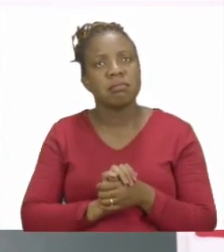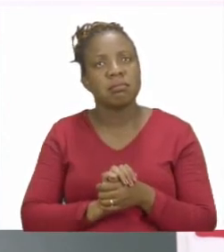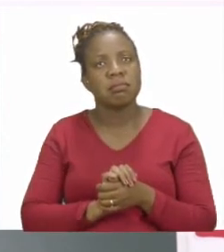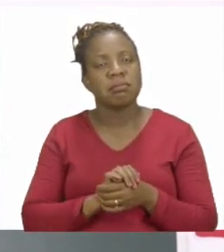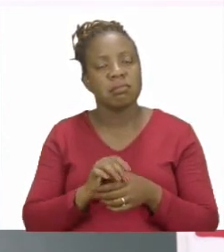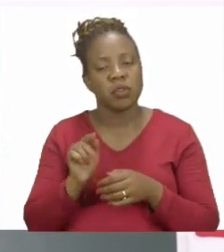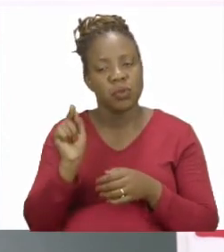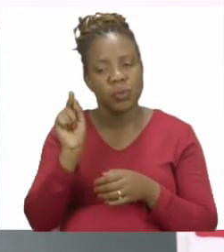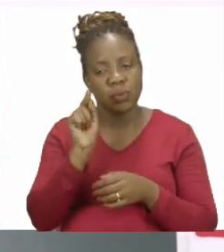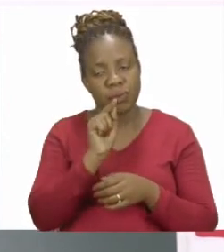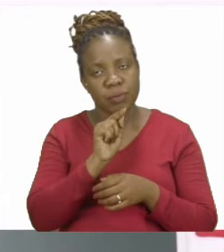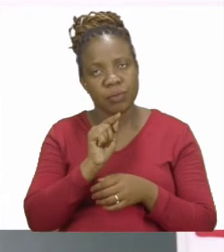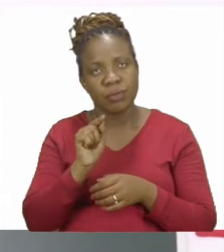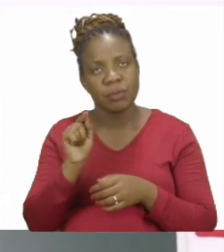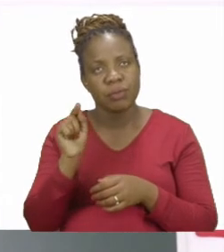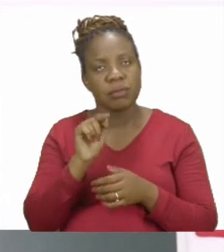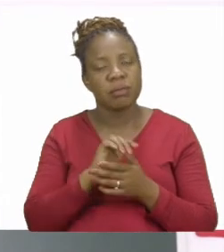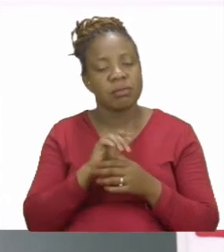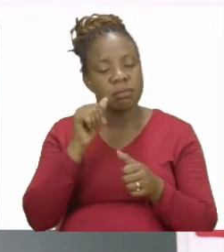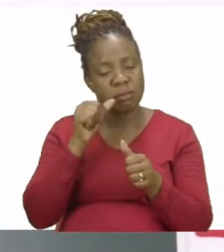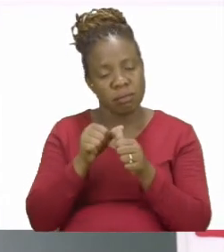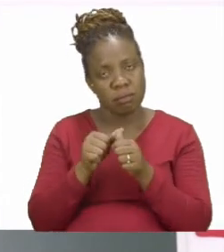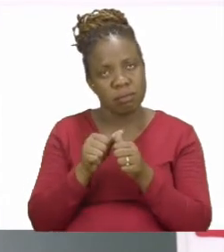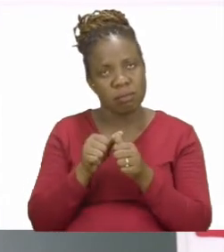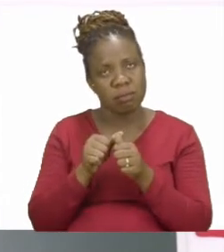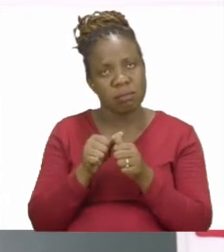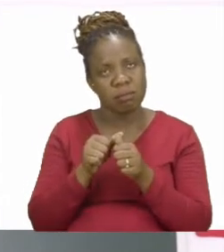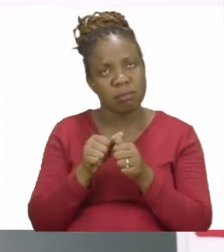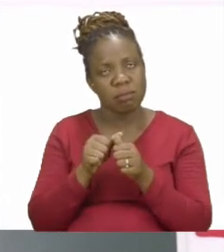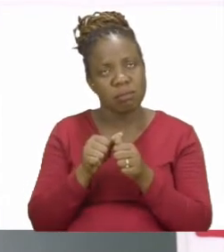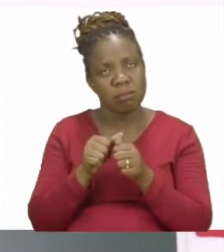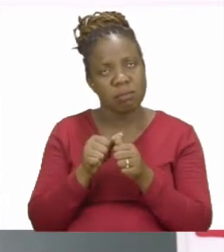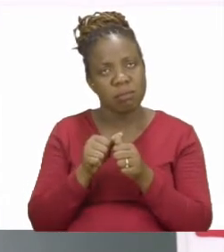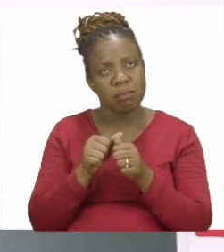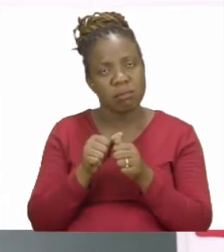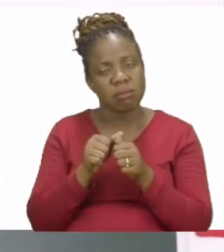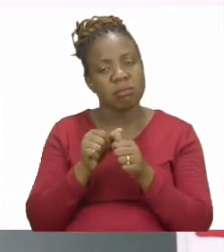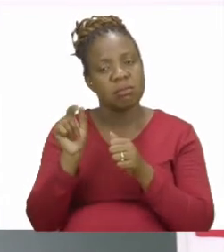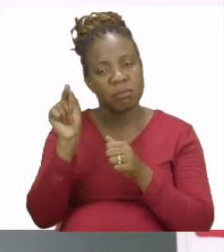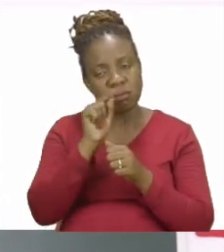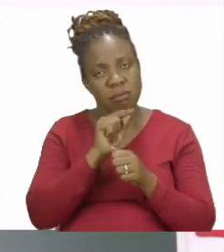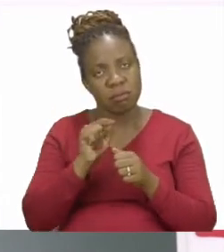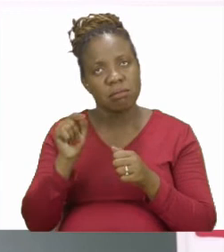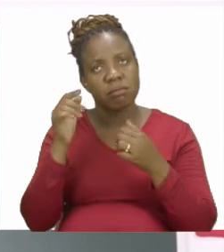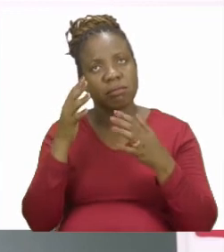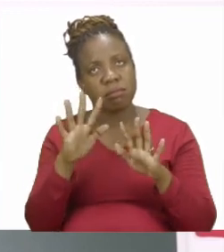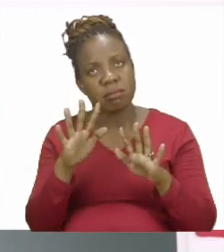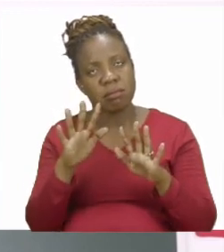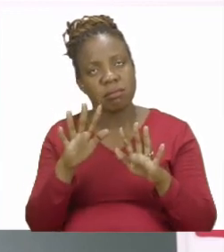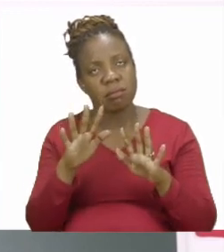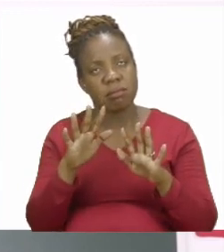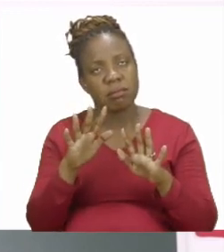circled it. Now remember, boys and girls, what must we do after we circle? We have